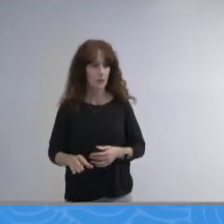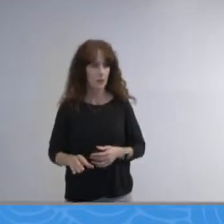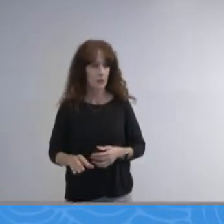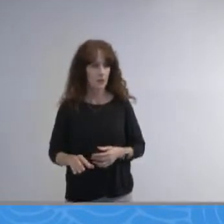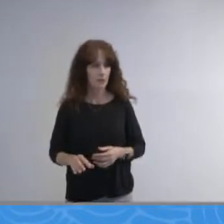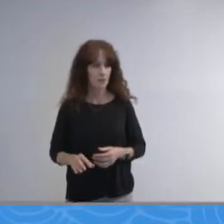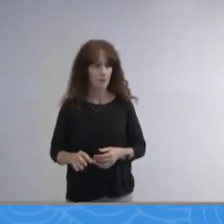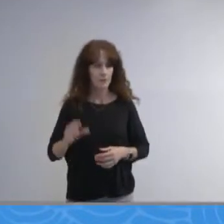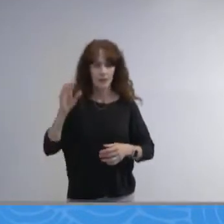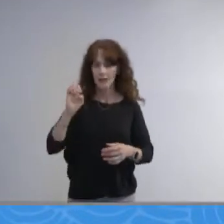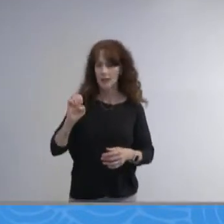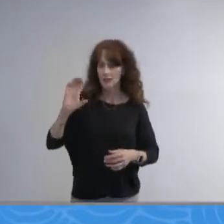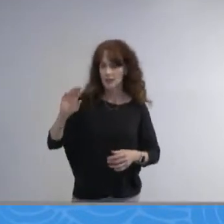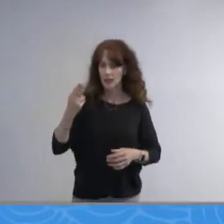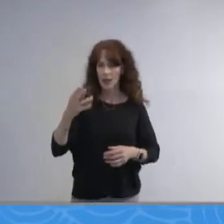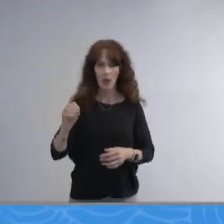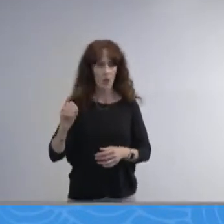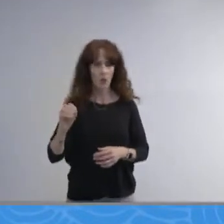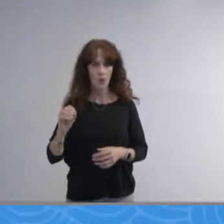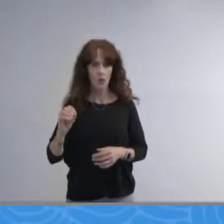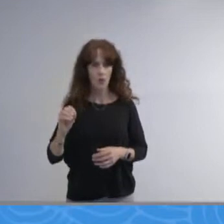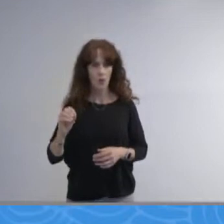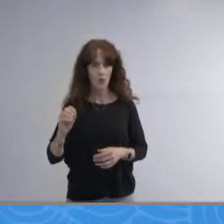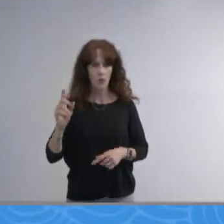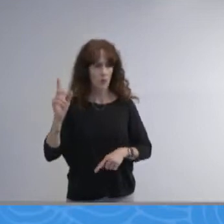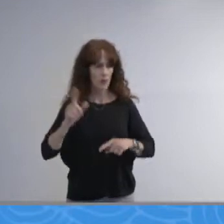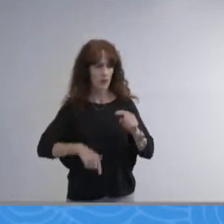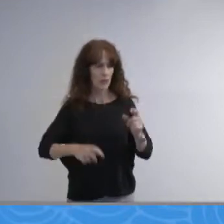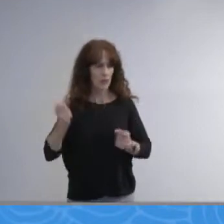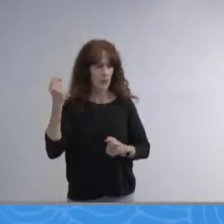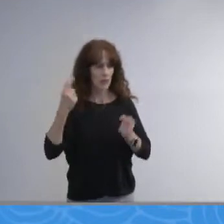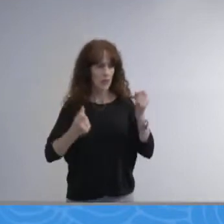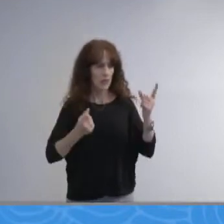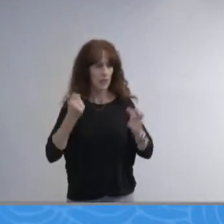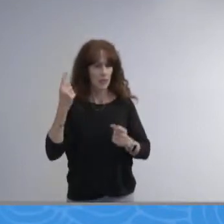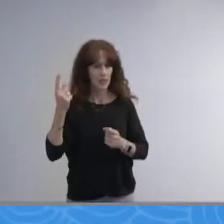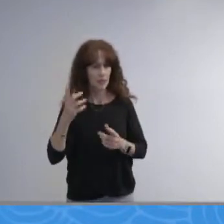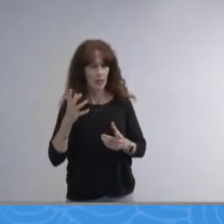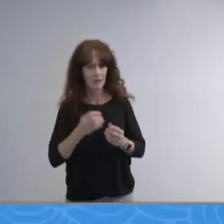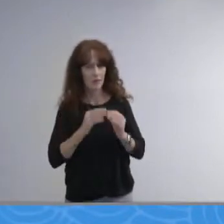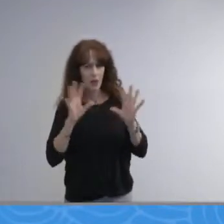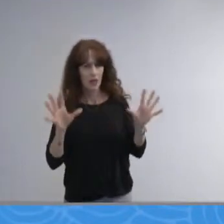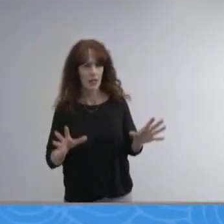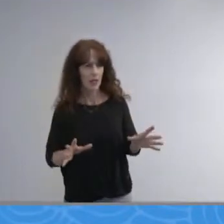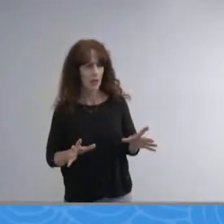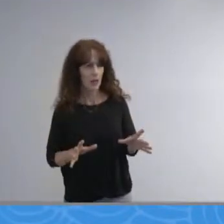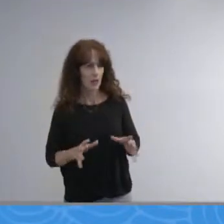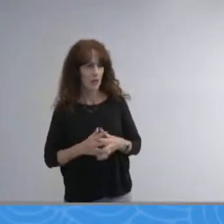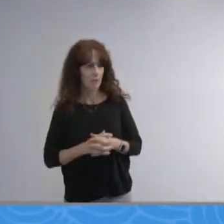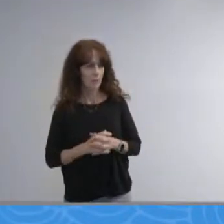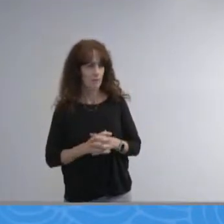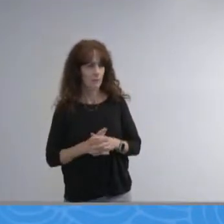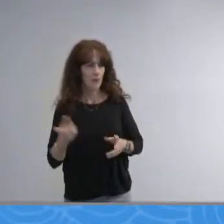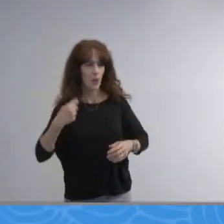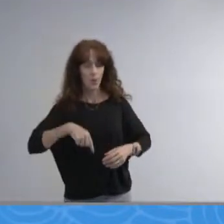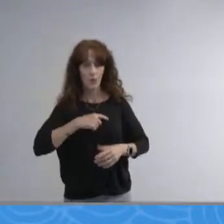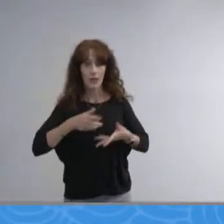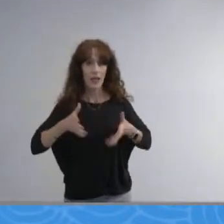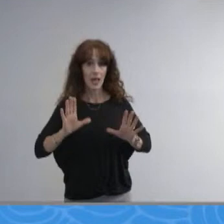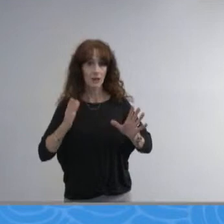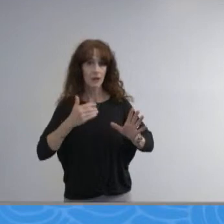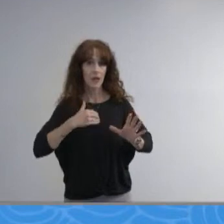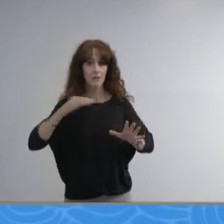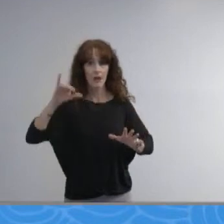I can't hear you. Is it just me where I can't hear Miss Hattie? Sorry. Are we allowed to have